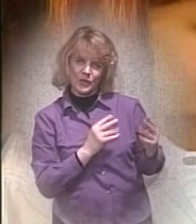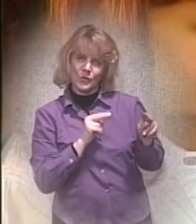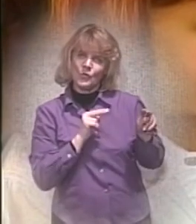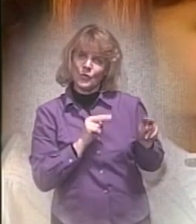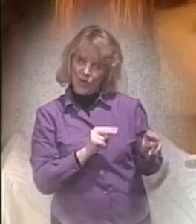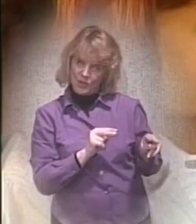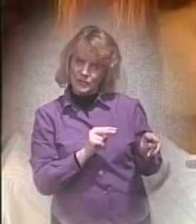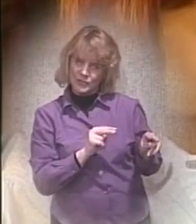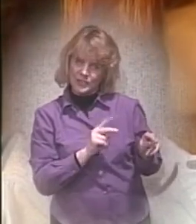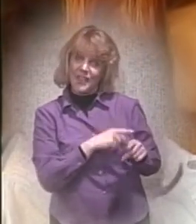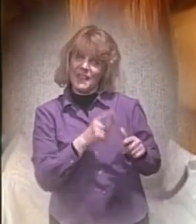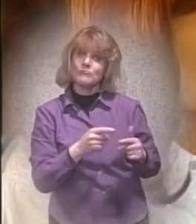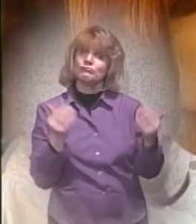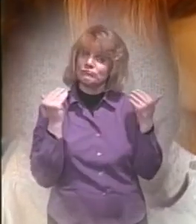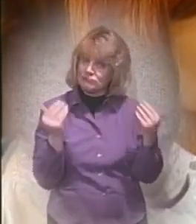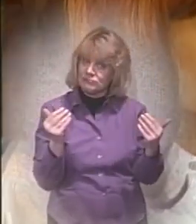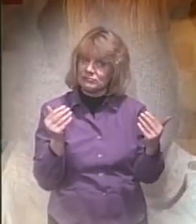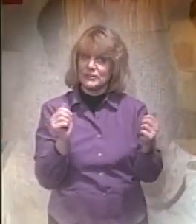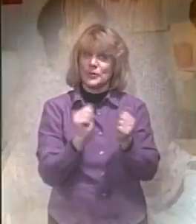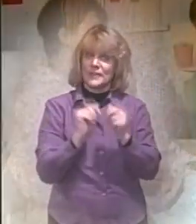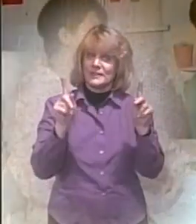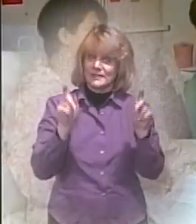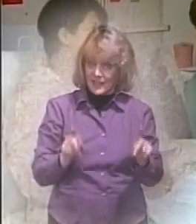the babies themselves.